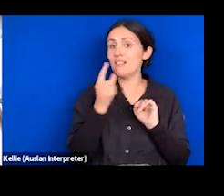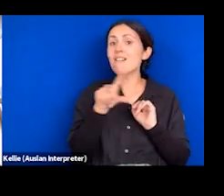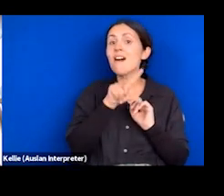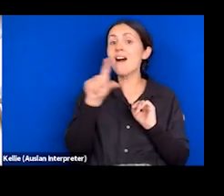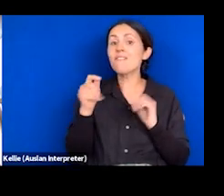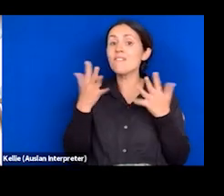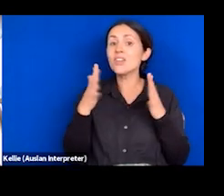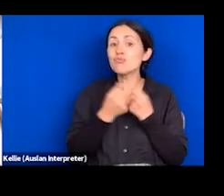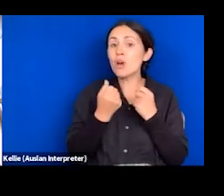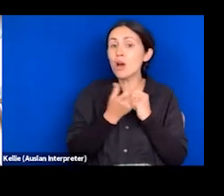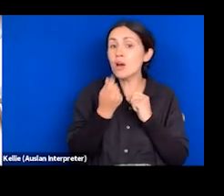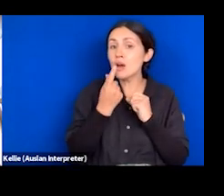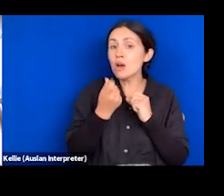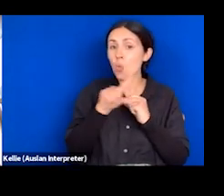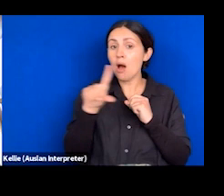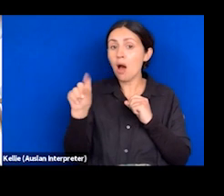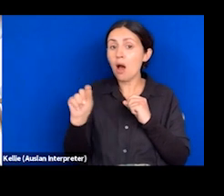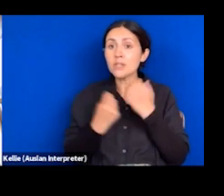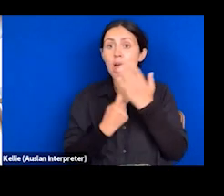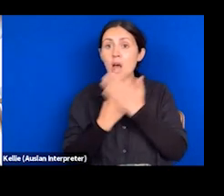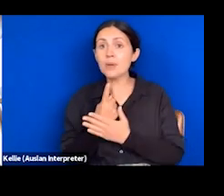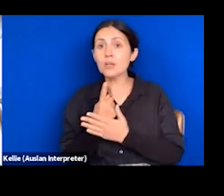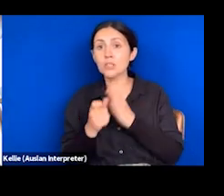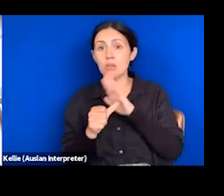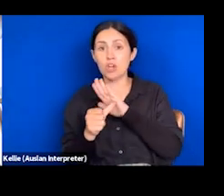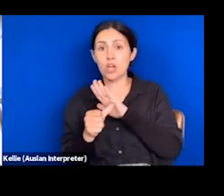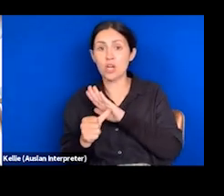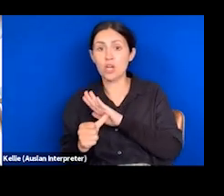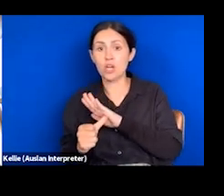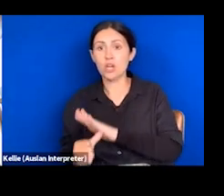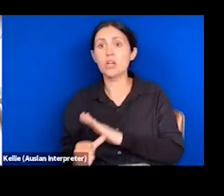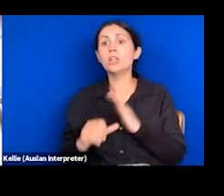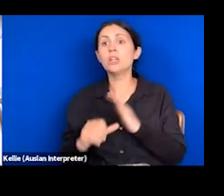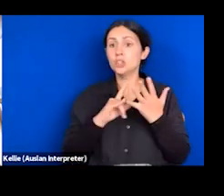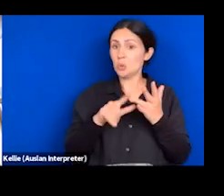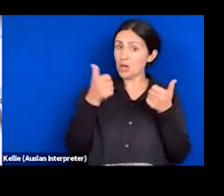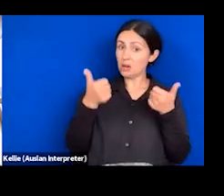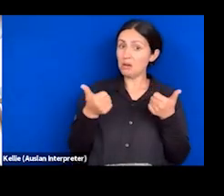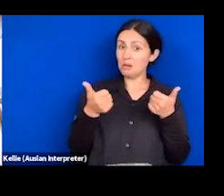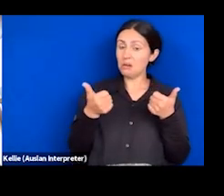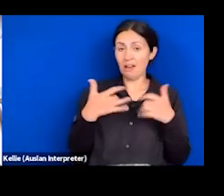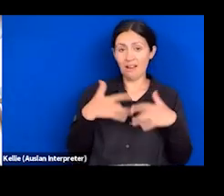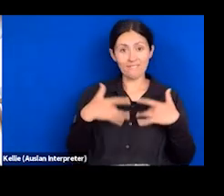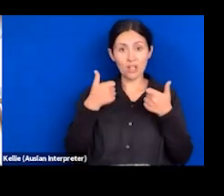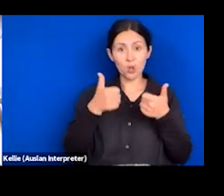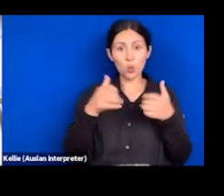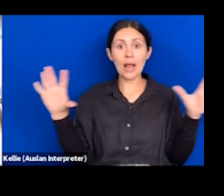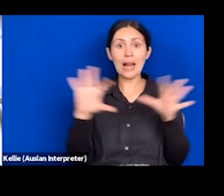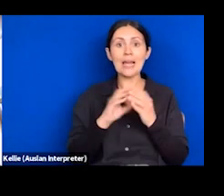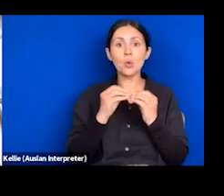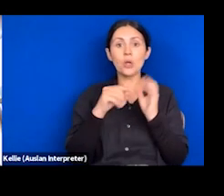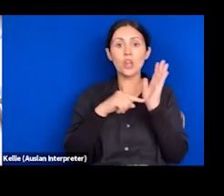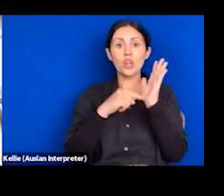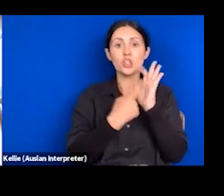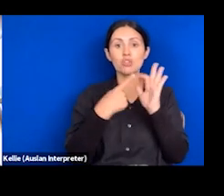psychedelic in our depression trials. And it seems to be a good effect. It seems to correlate with the treatment